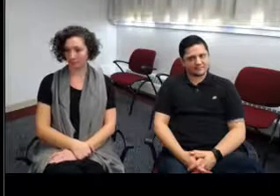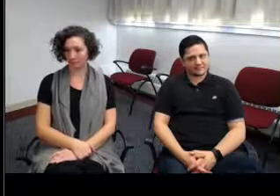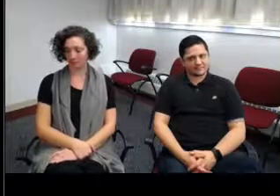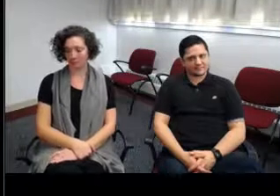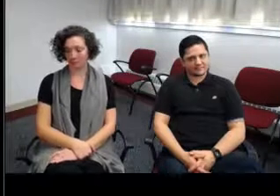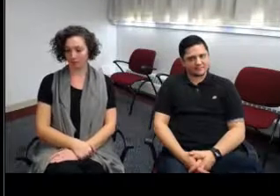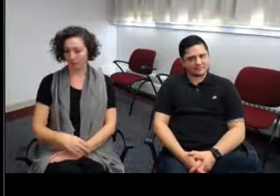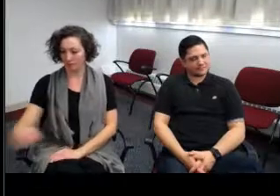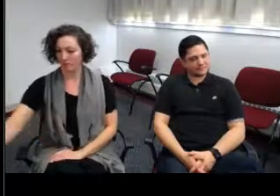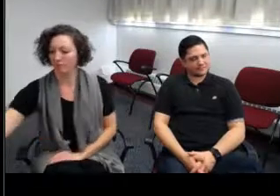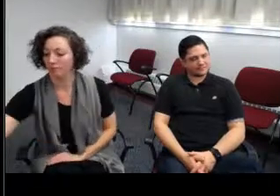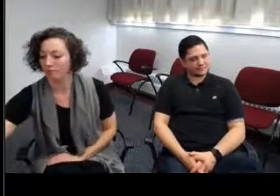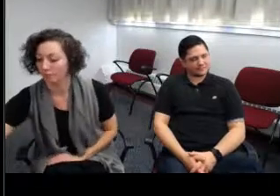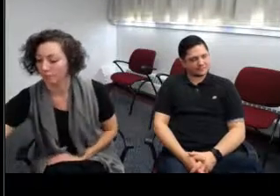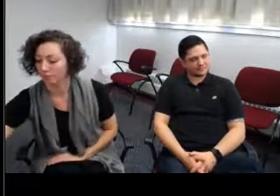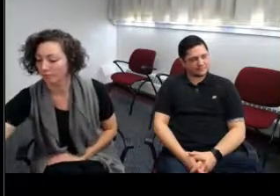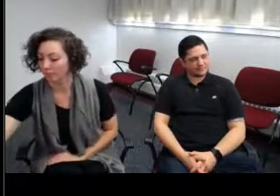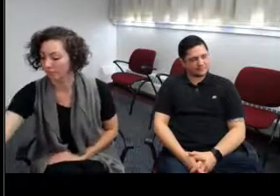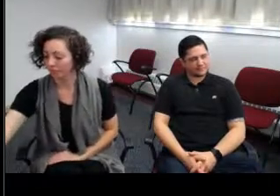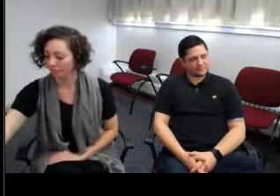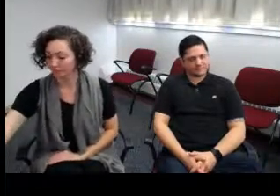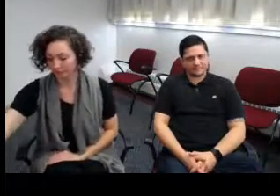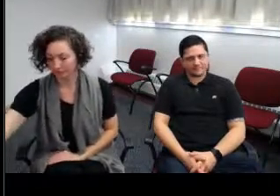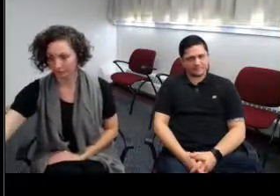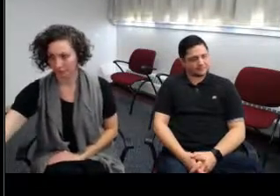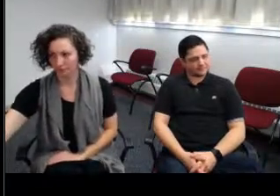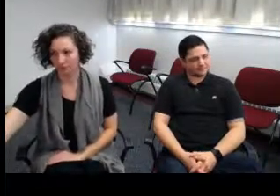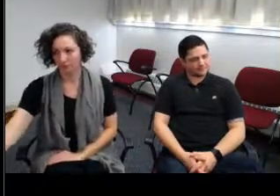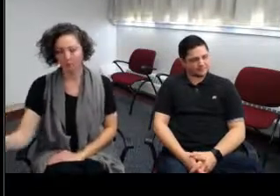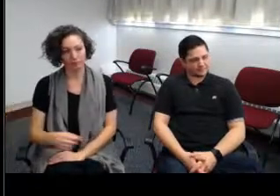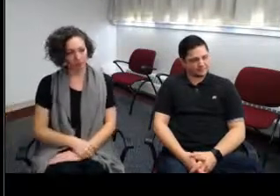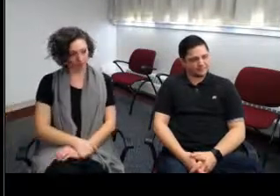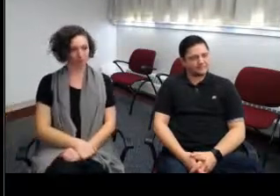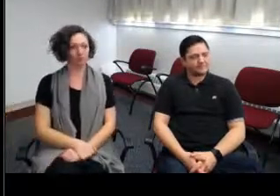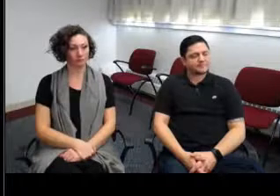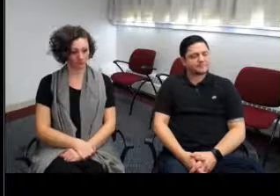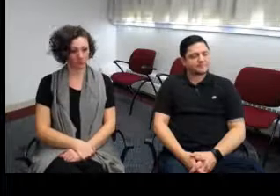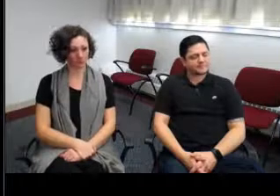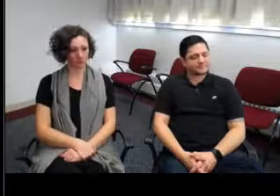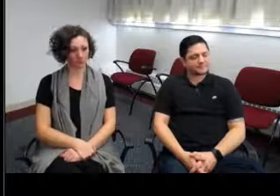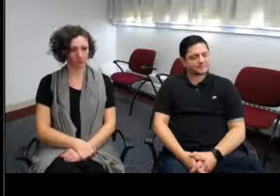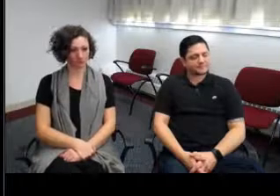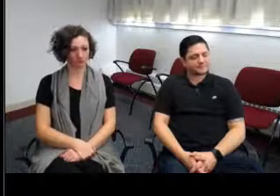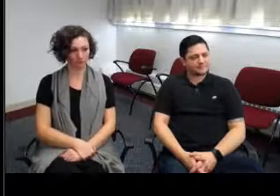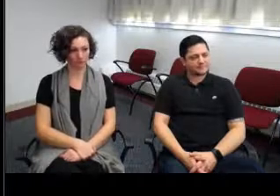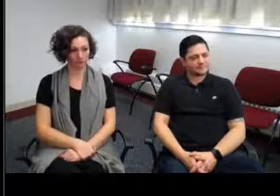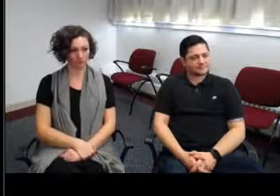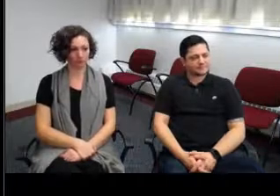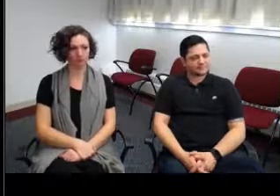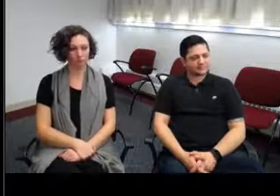did have issues watching the videos, when we post the recorded webinar, we will